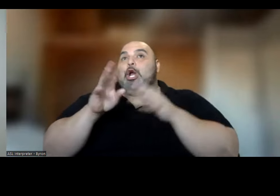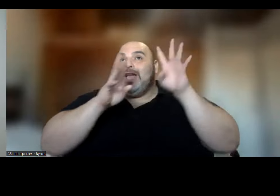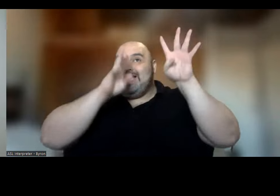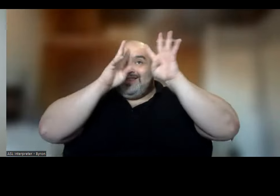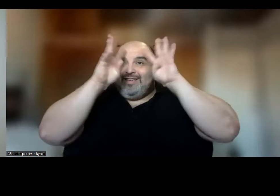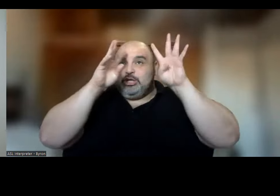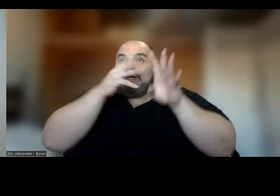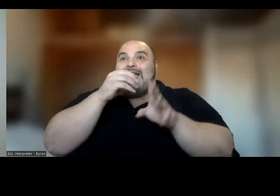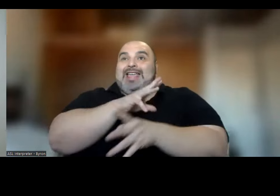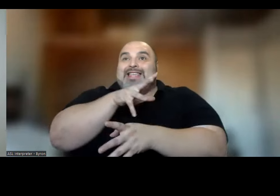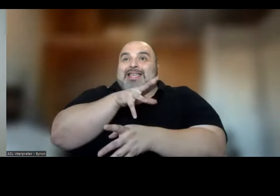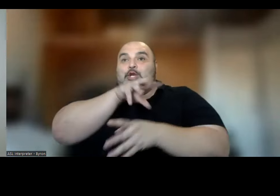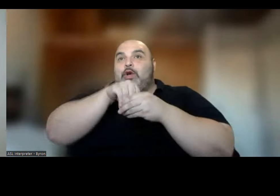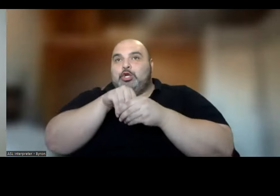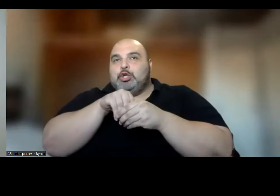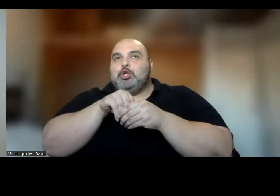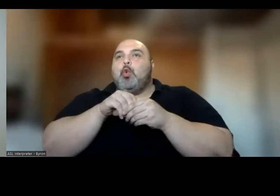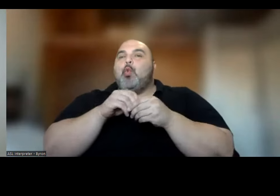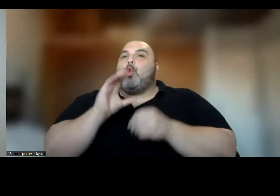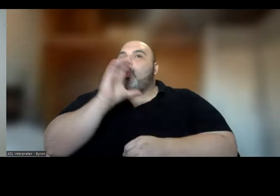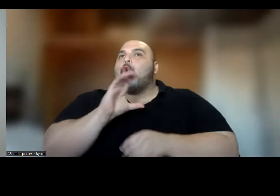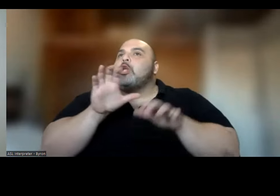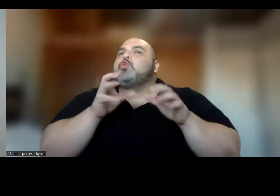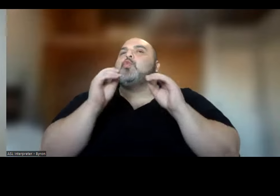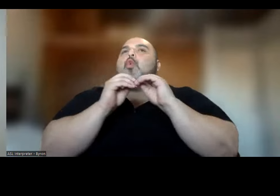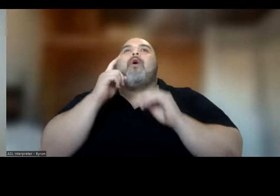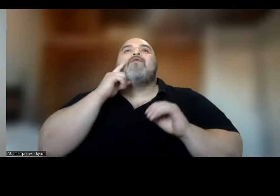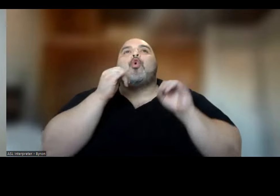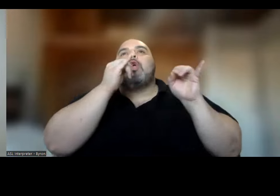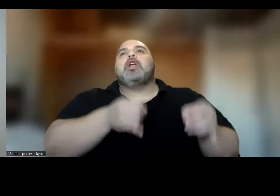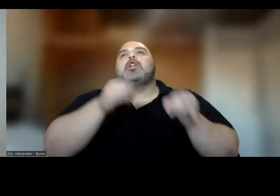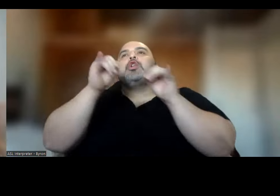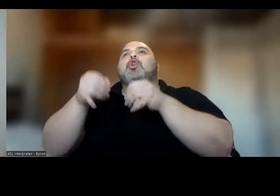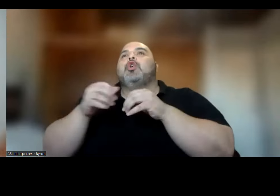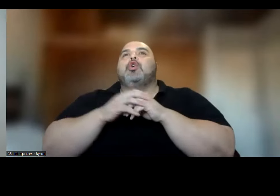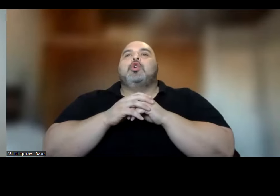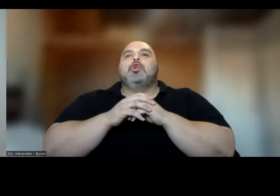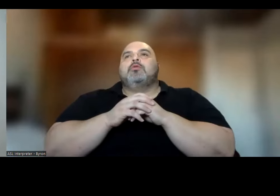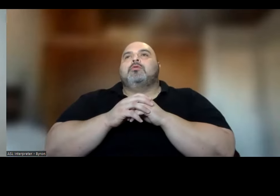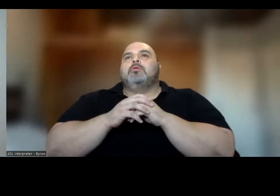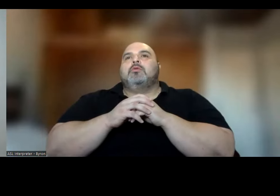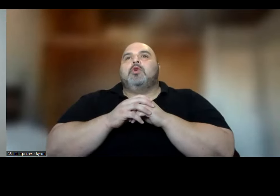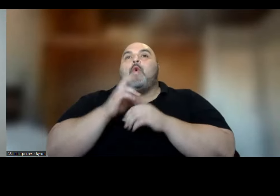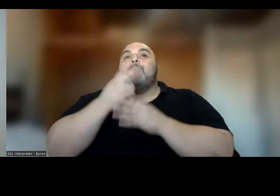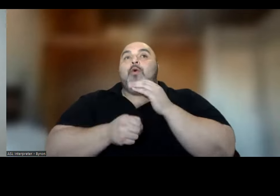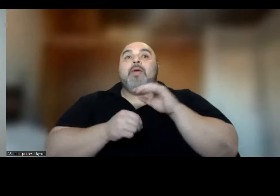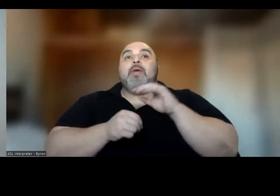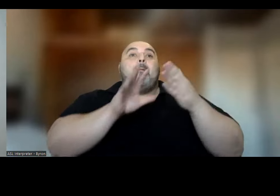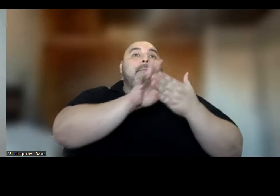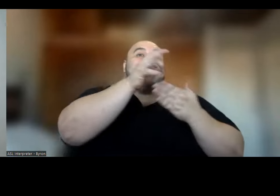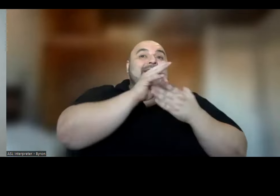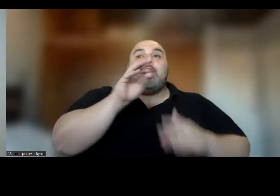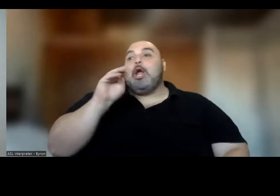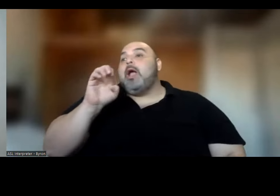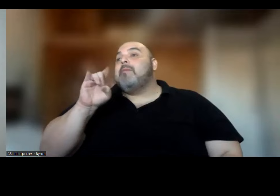Integration, looking to do more for individuals who are, quote, duals, Medicare, Medicaid eligible. How do we